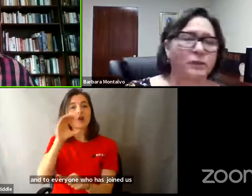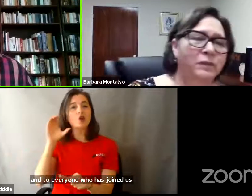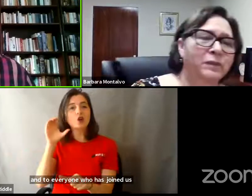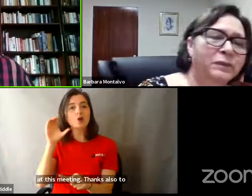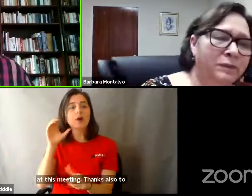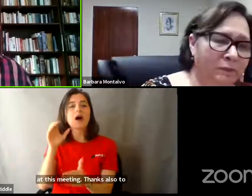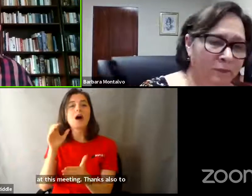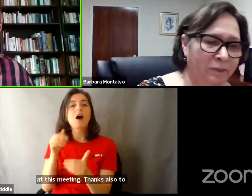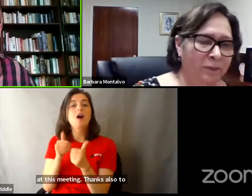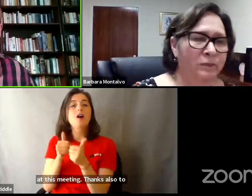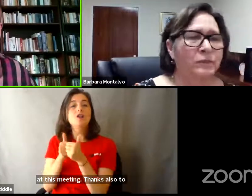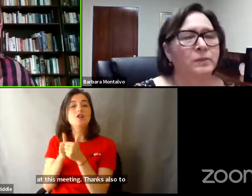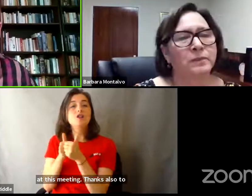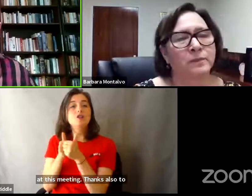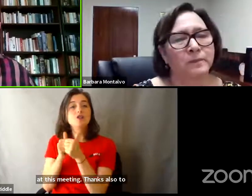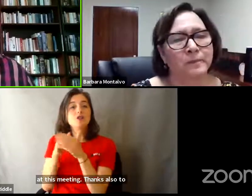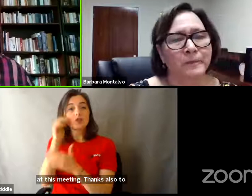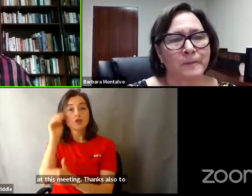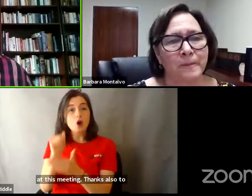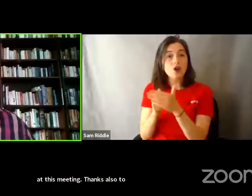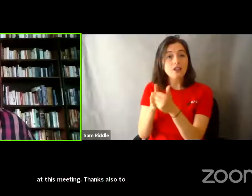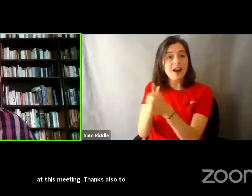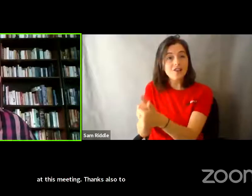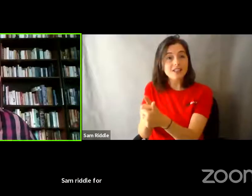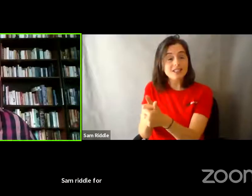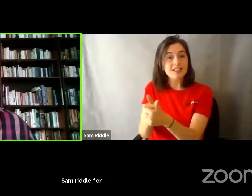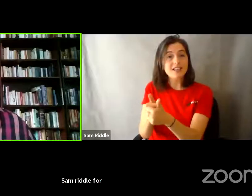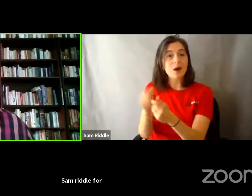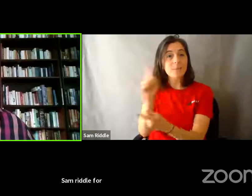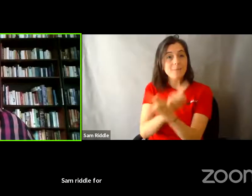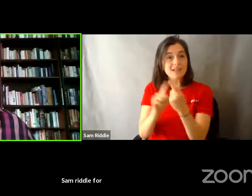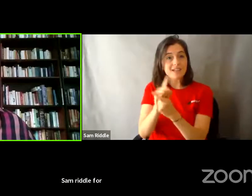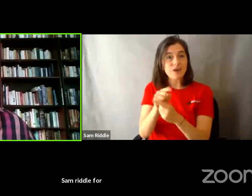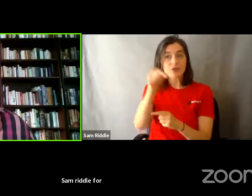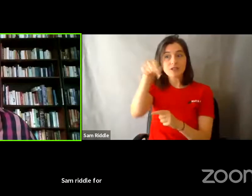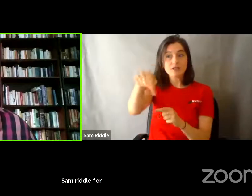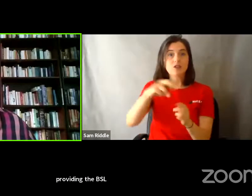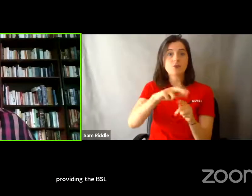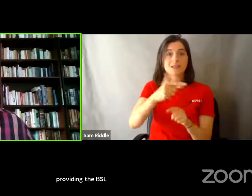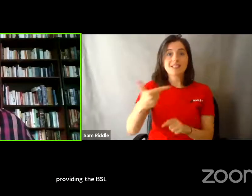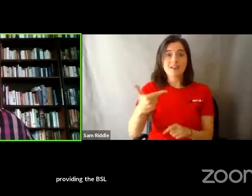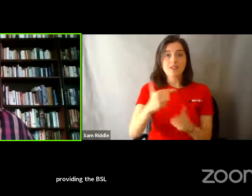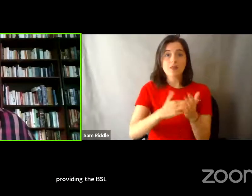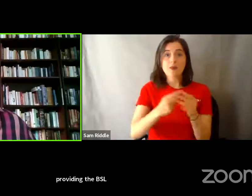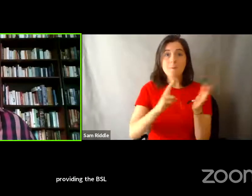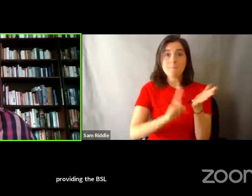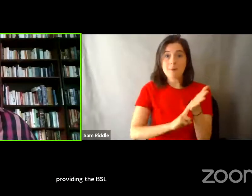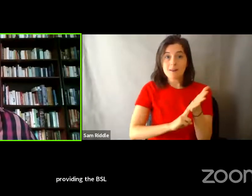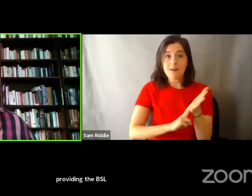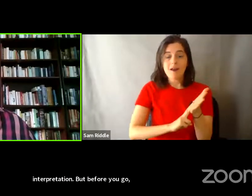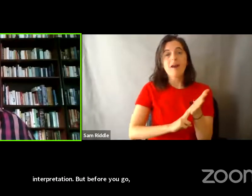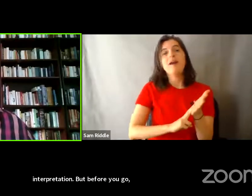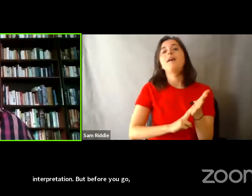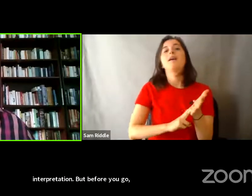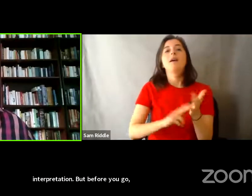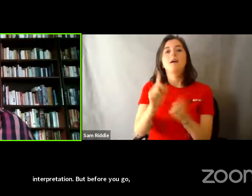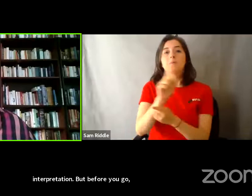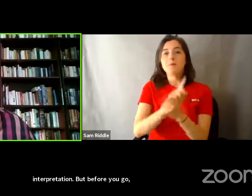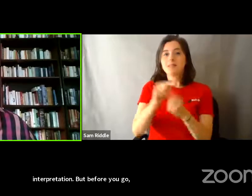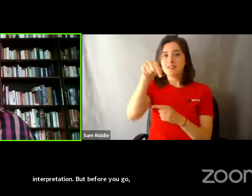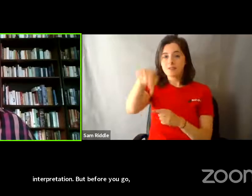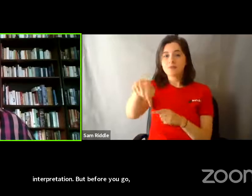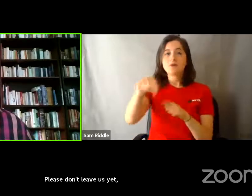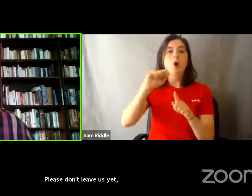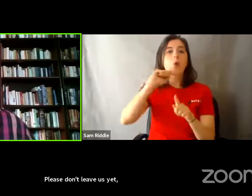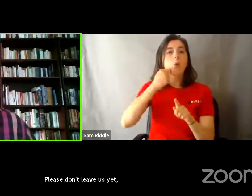6:30 p.m. with Jeremy Corbyn and also Fernando Gonzalez, one of the Cuban 5 heroes. They'll be